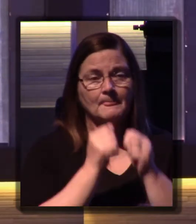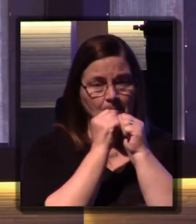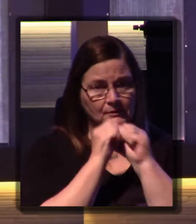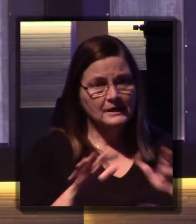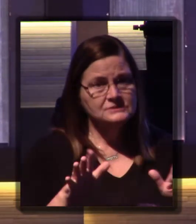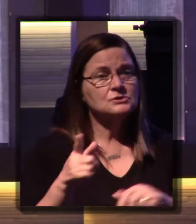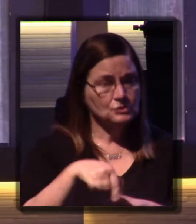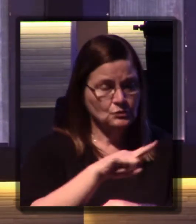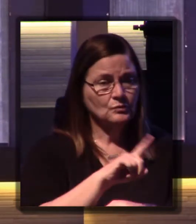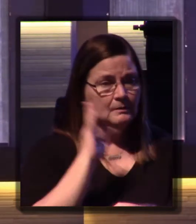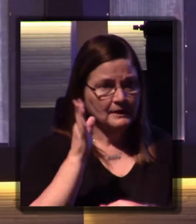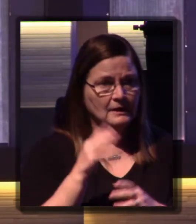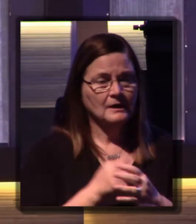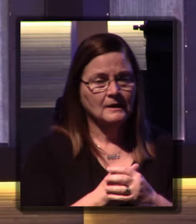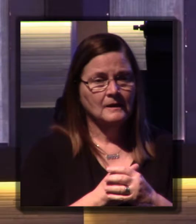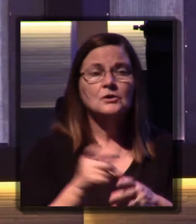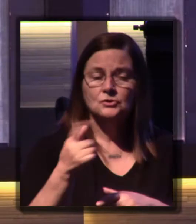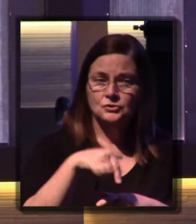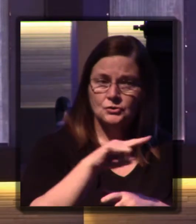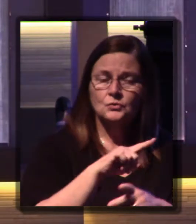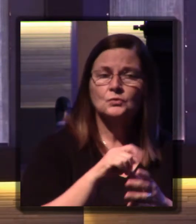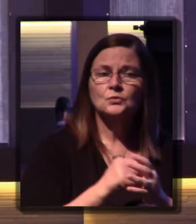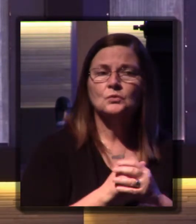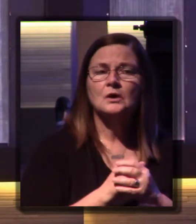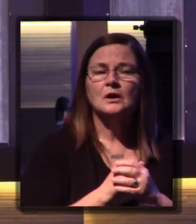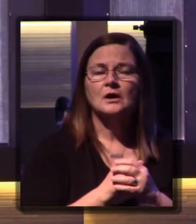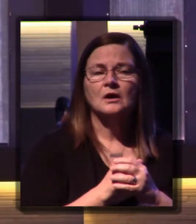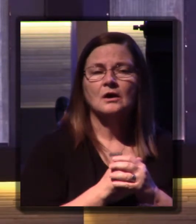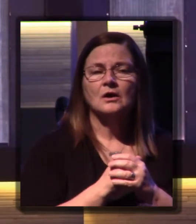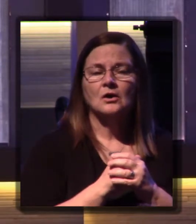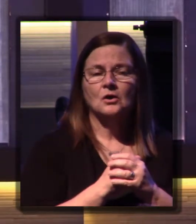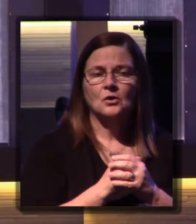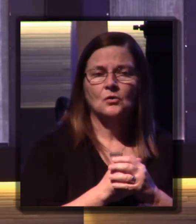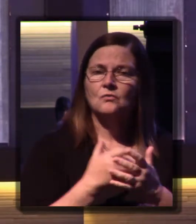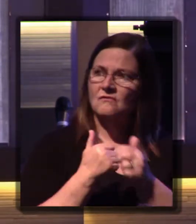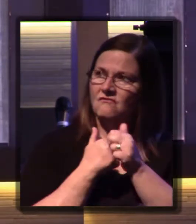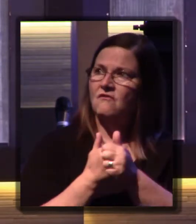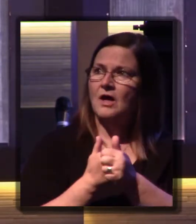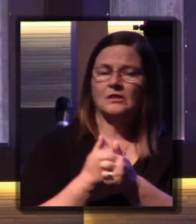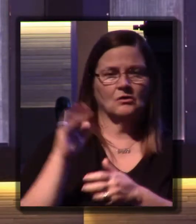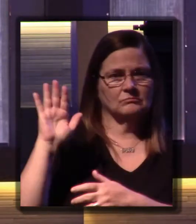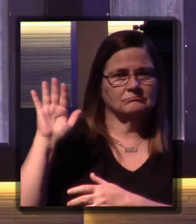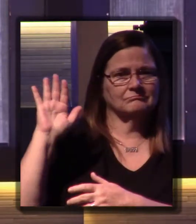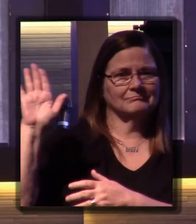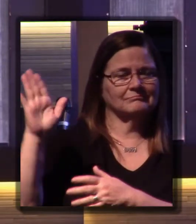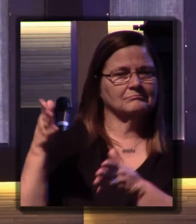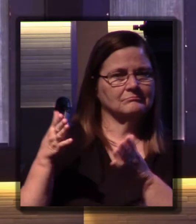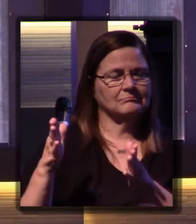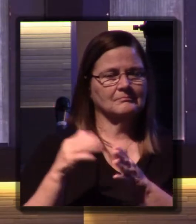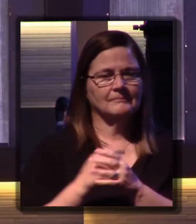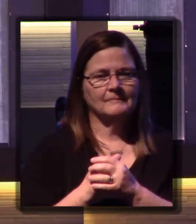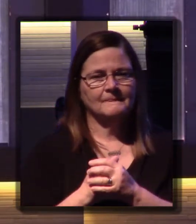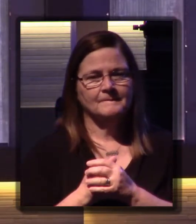I'm sorry. How blessed you will be, you who sow besides all waters, who let out freely the ox and